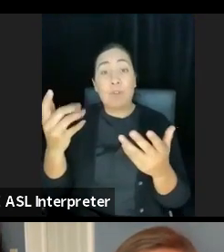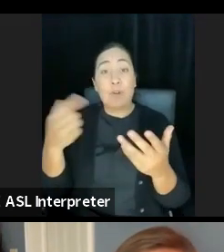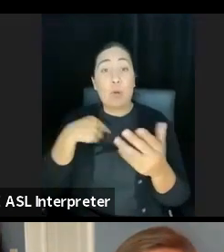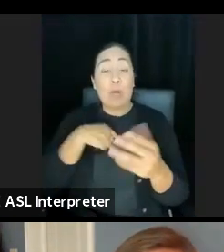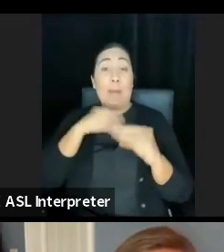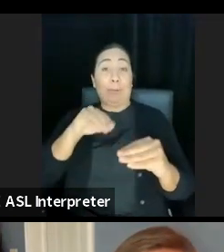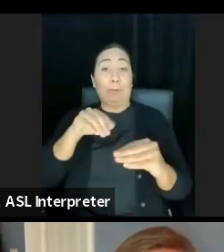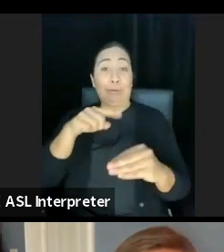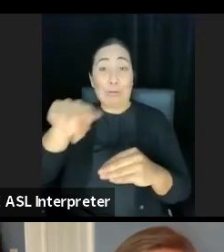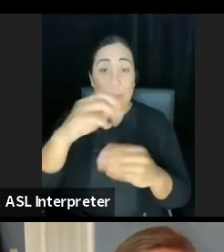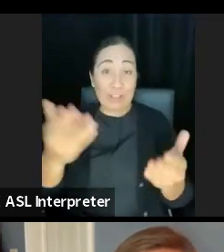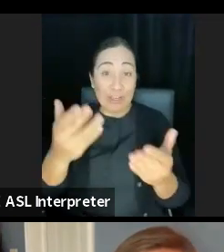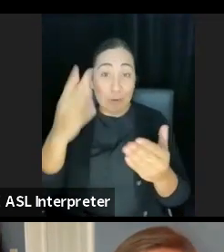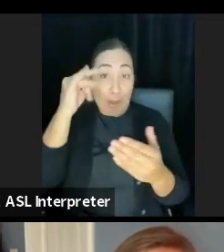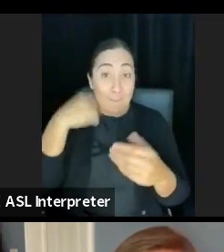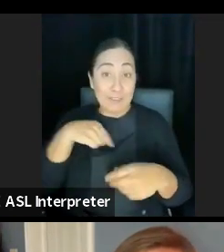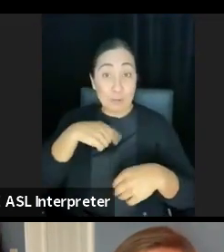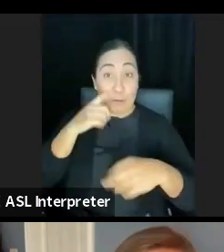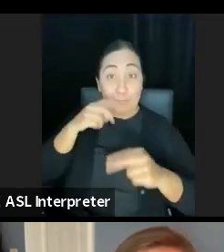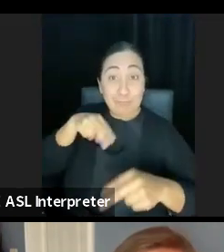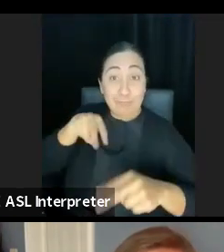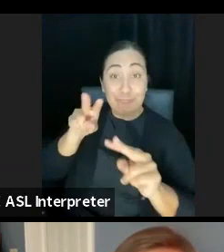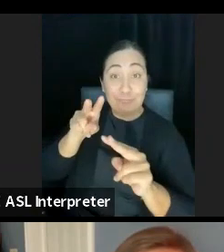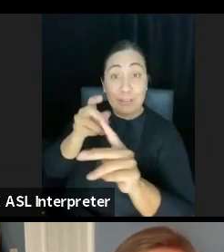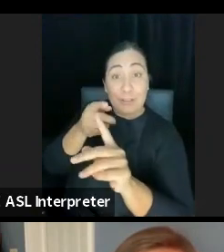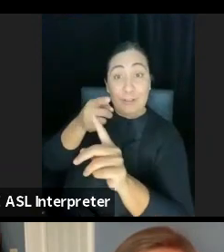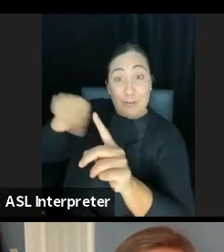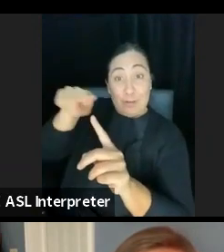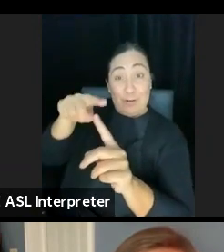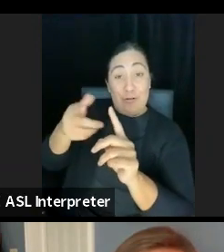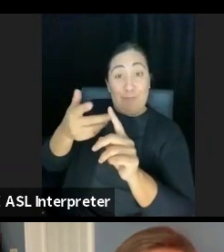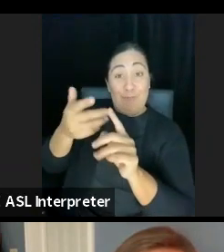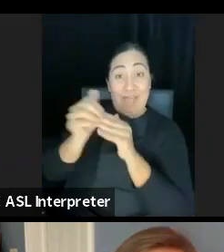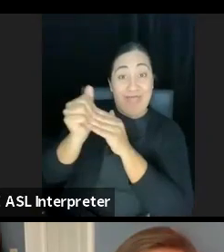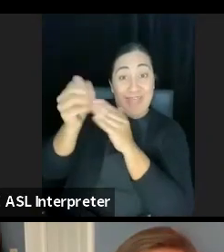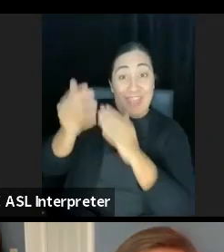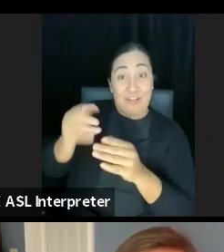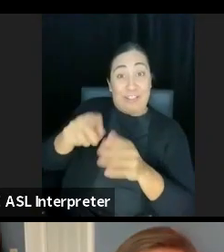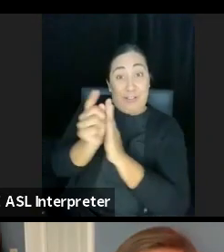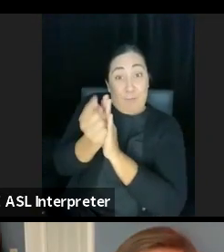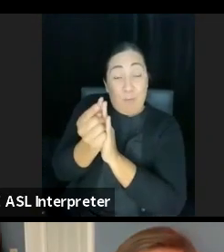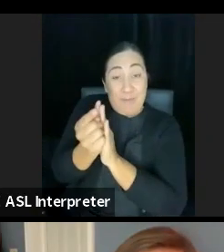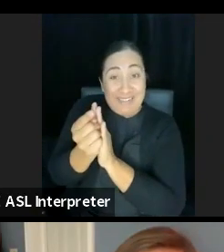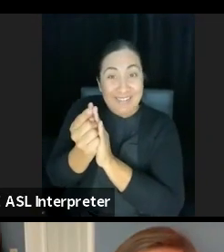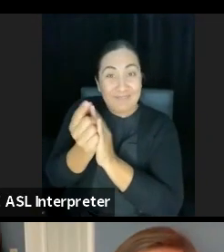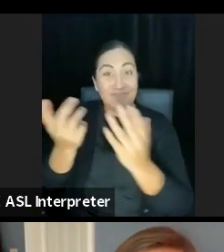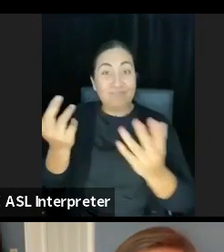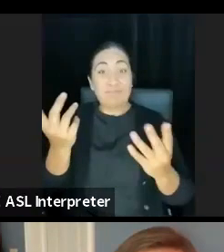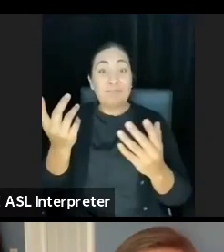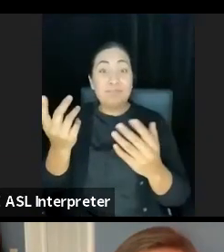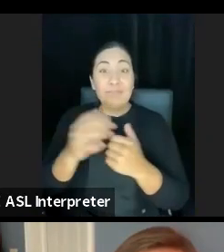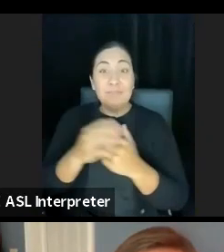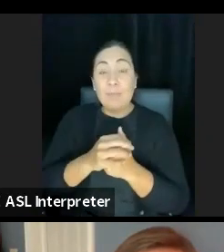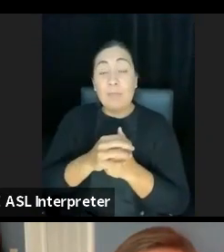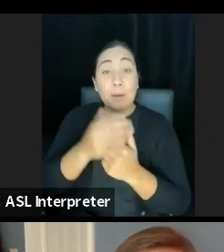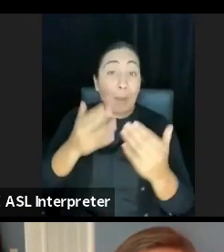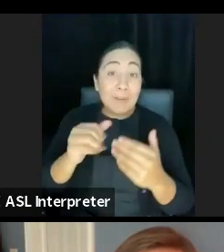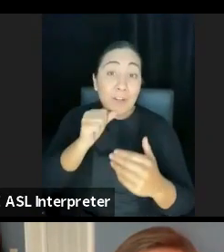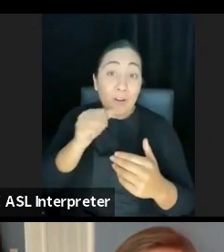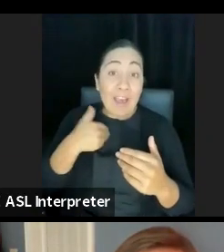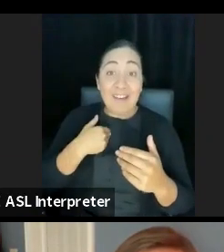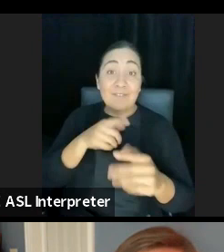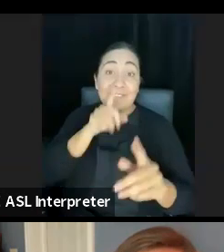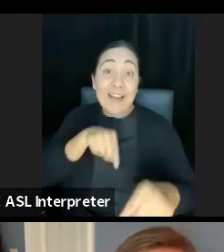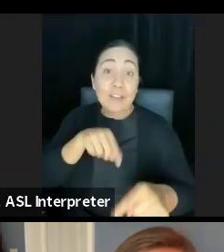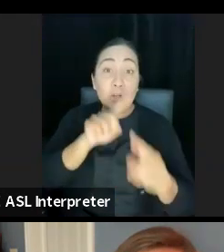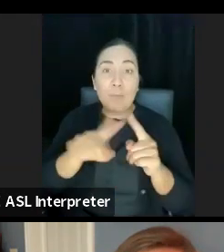we are looking to you as sort of leaders in this moment, folks who may not have all the answers, but do have a breadth of experience